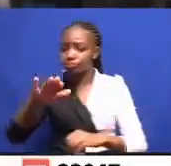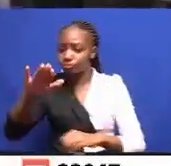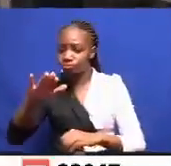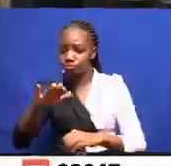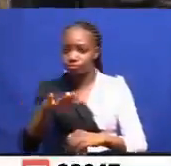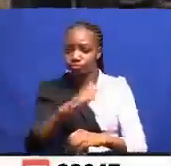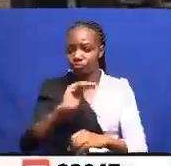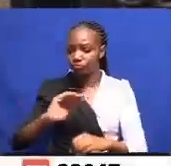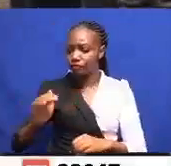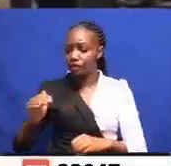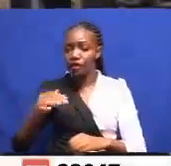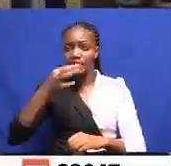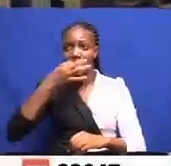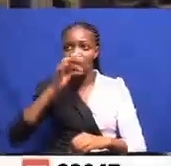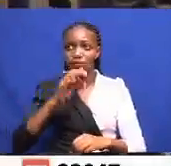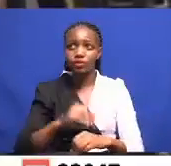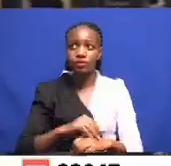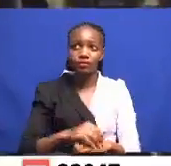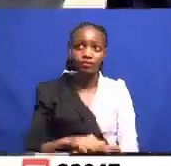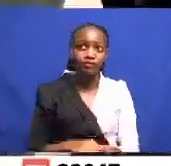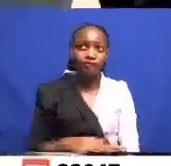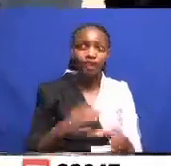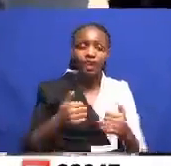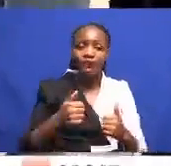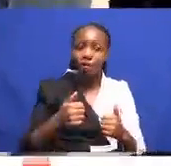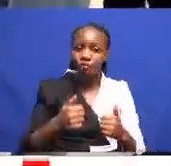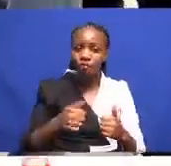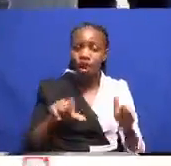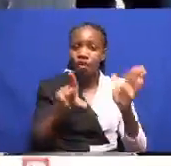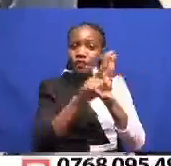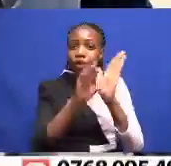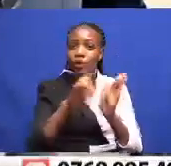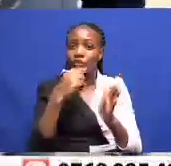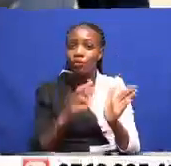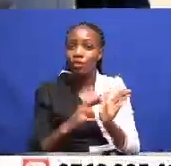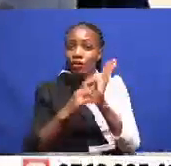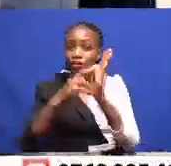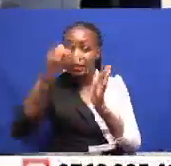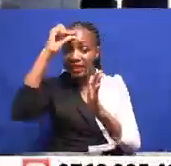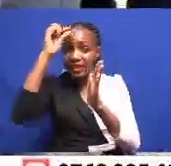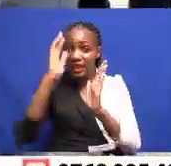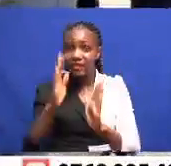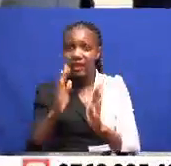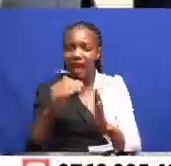I mean no one gets in before we go in because we are invited charu